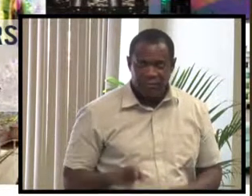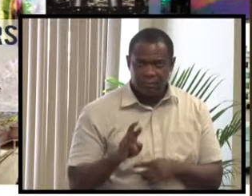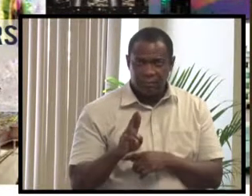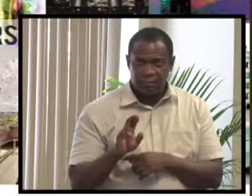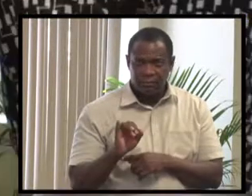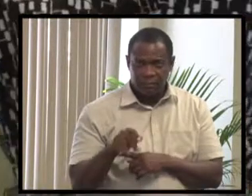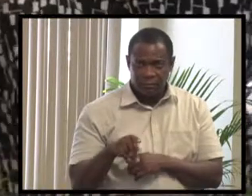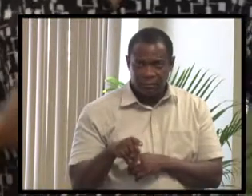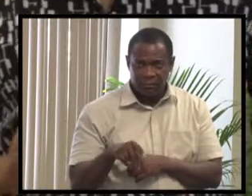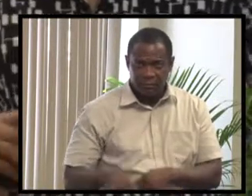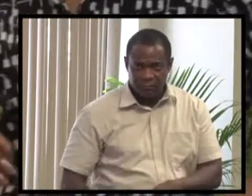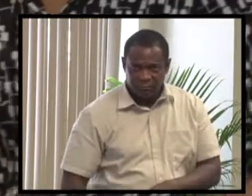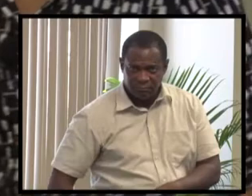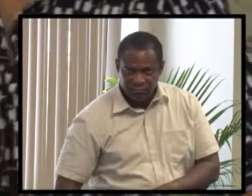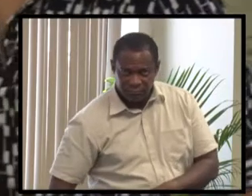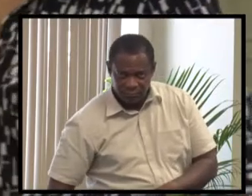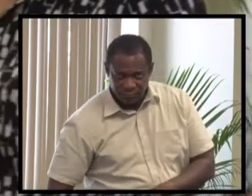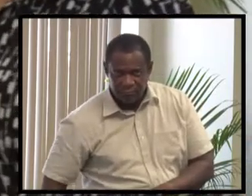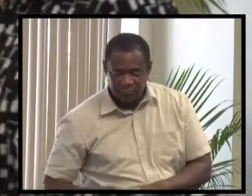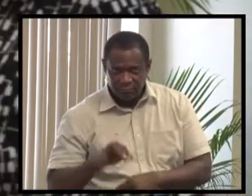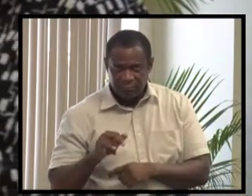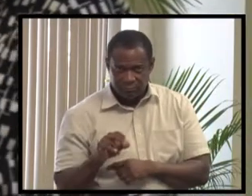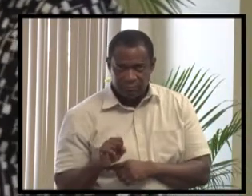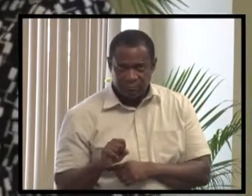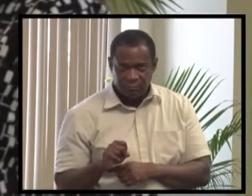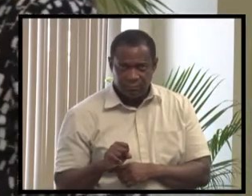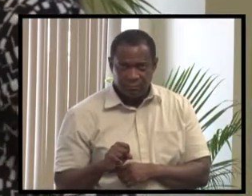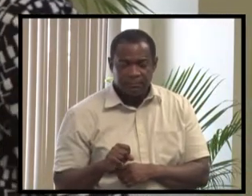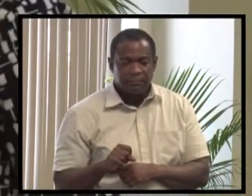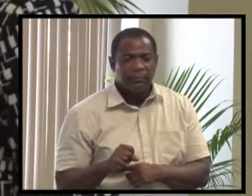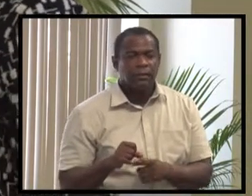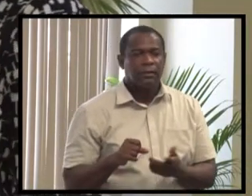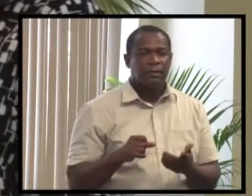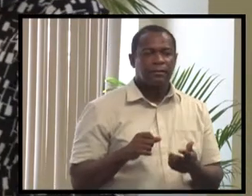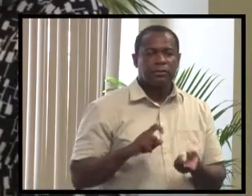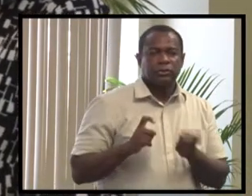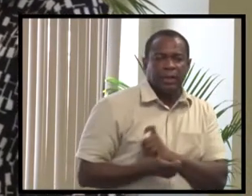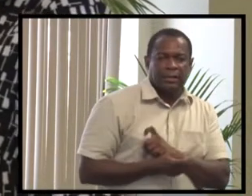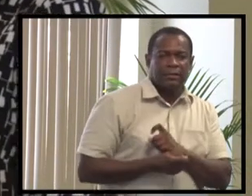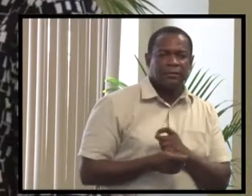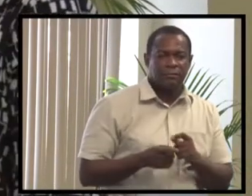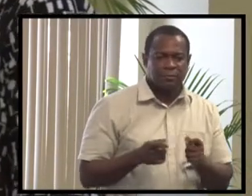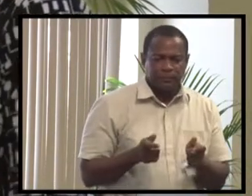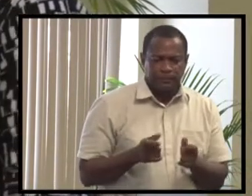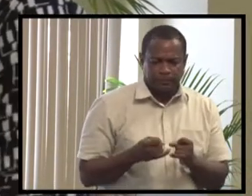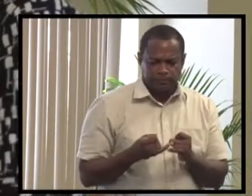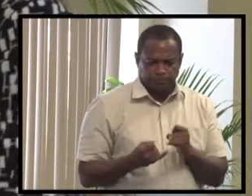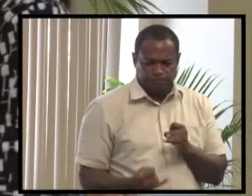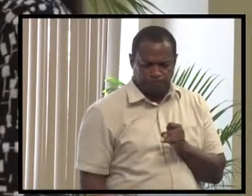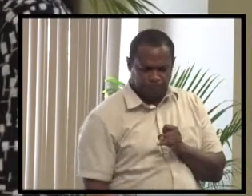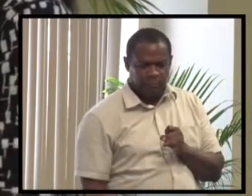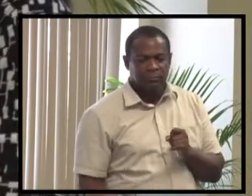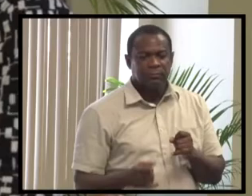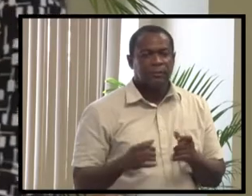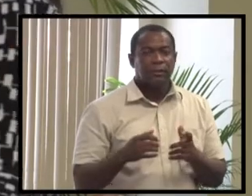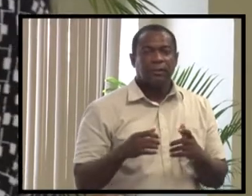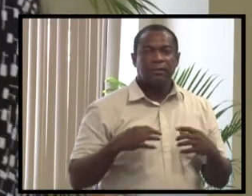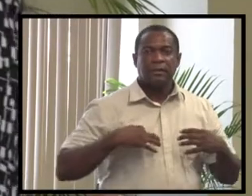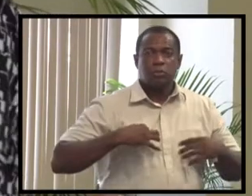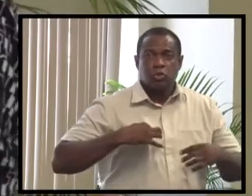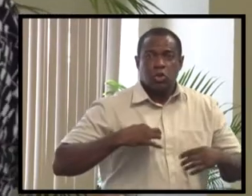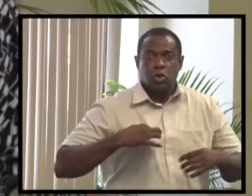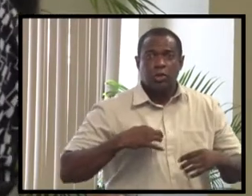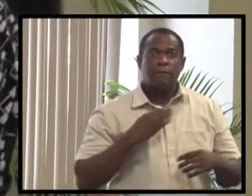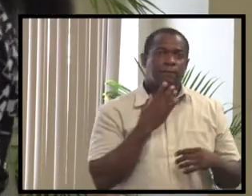every season. When chiffon tops came out, chiffon shirts came out as well. We saw that move from color to nautical stripes